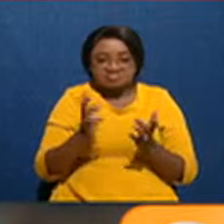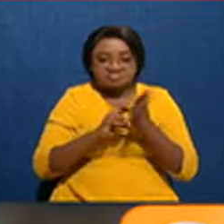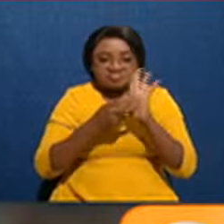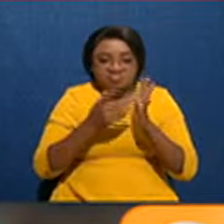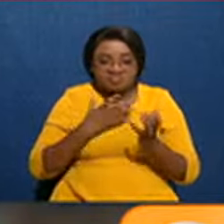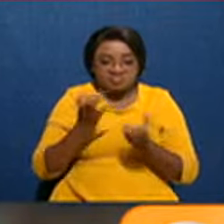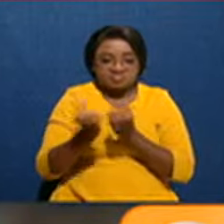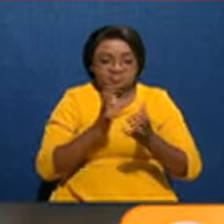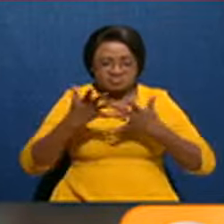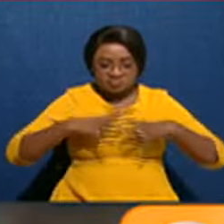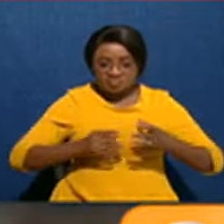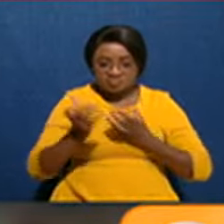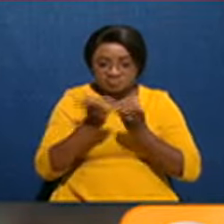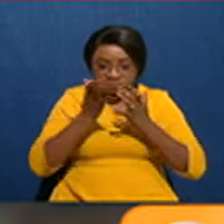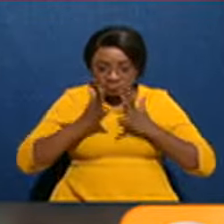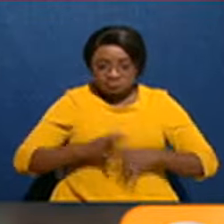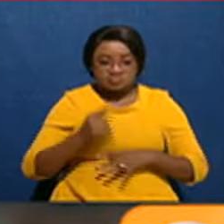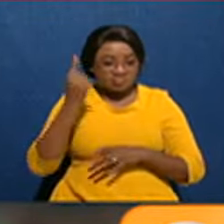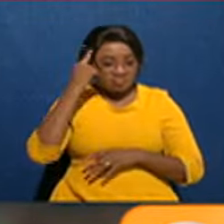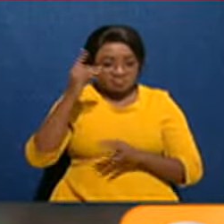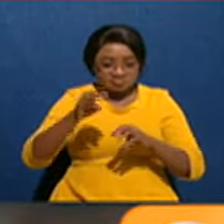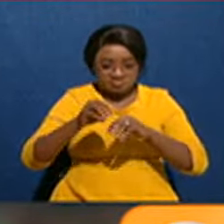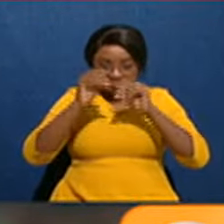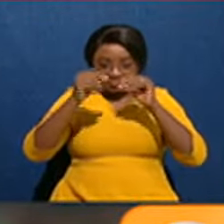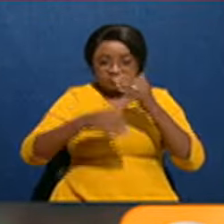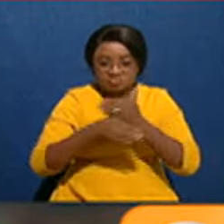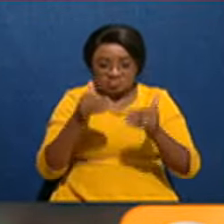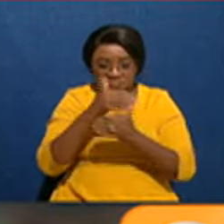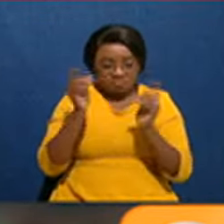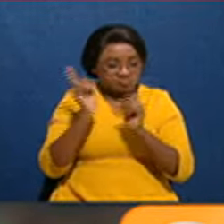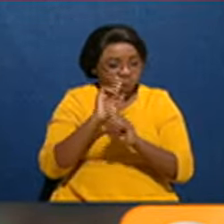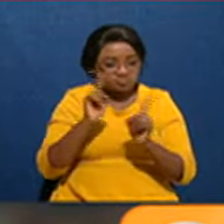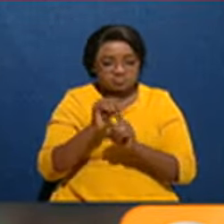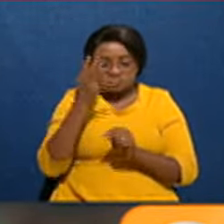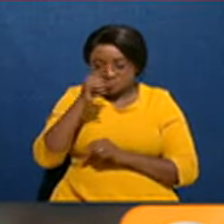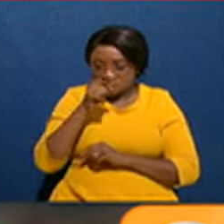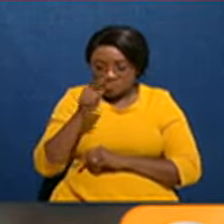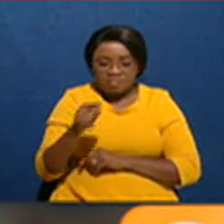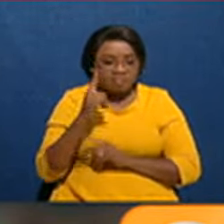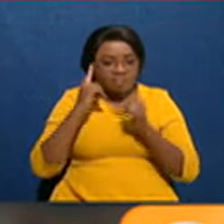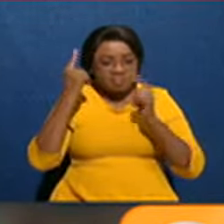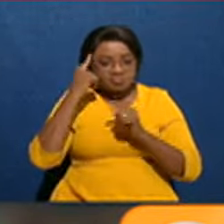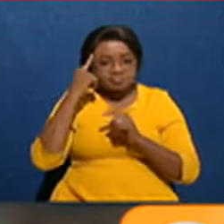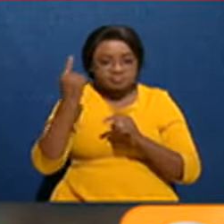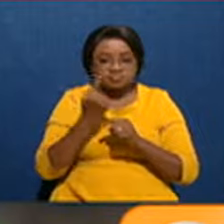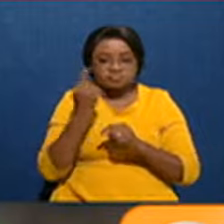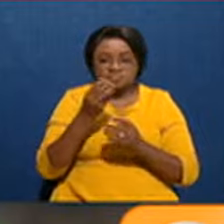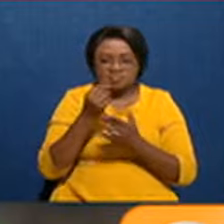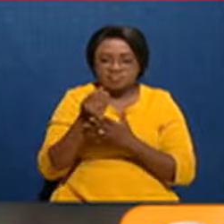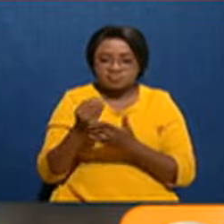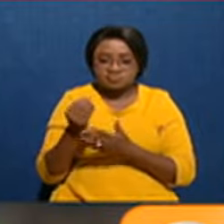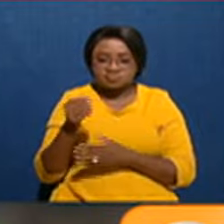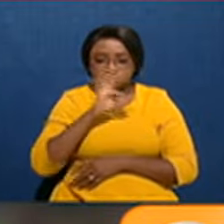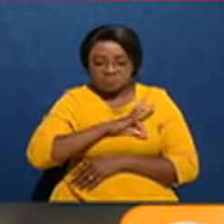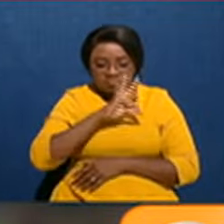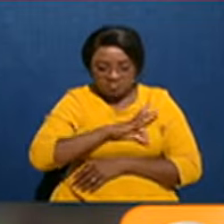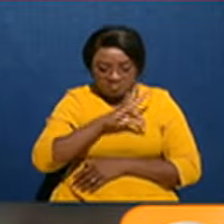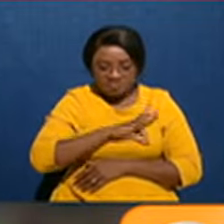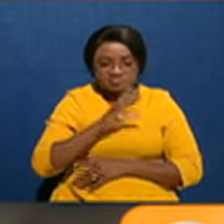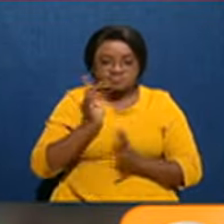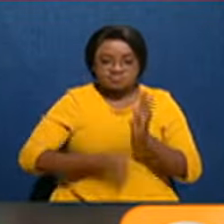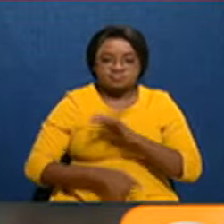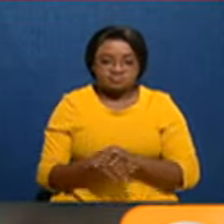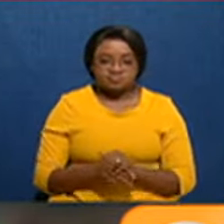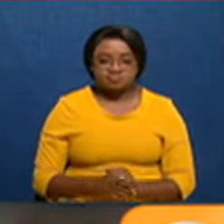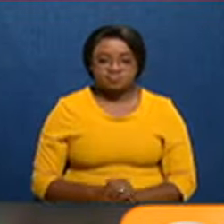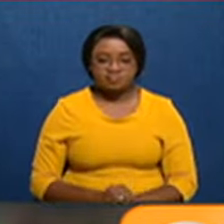person is not really concerned about the quality of a building to a large extent. Their focus is on the profit of the building. So